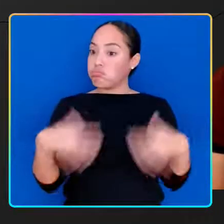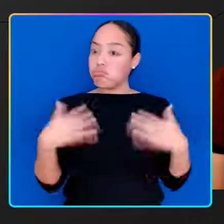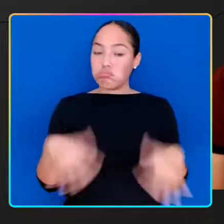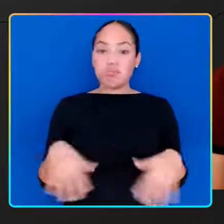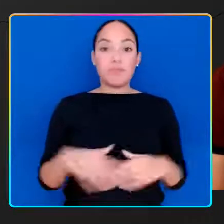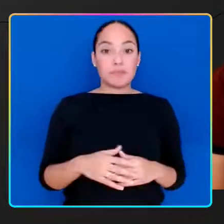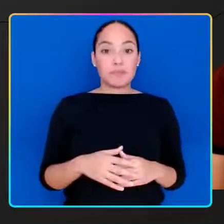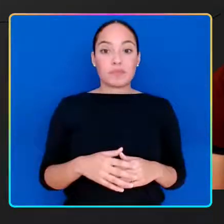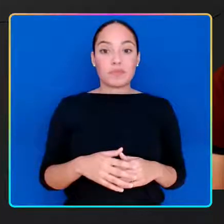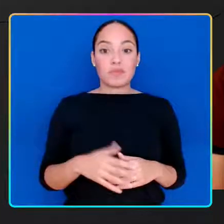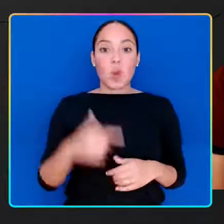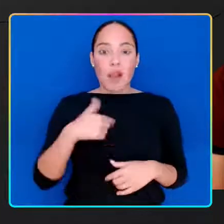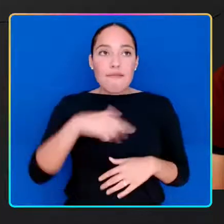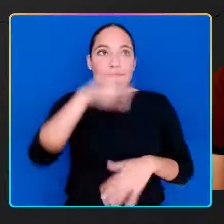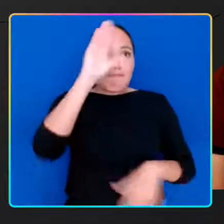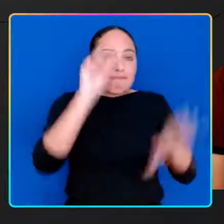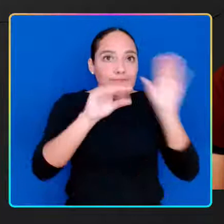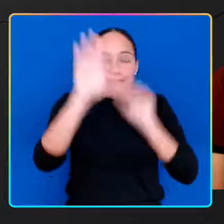learn more easily.